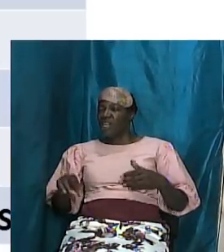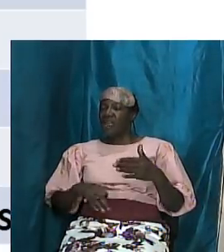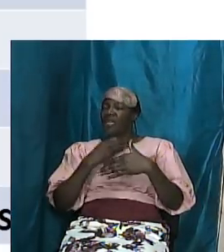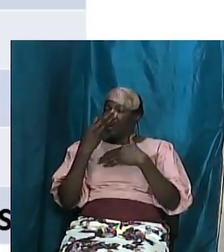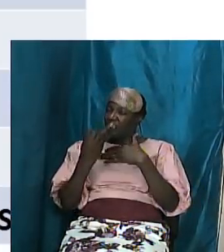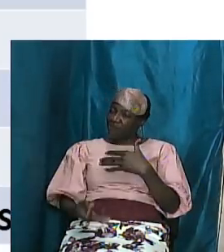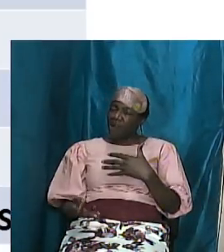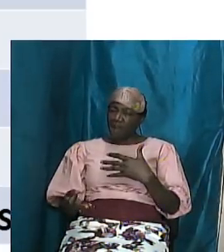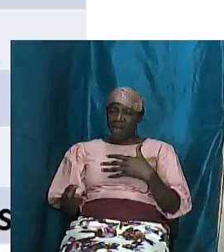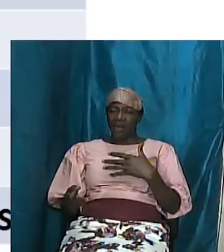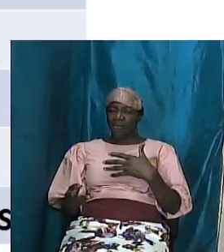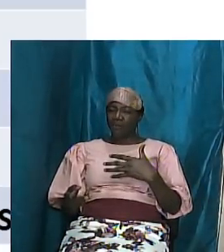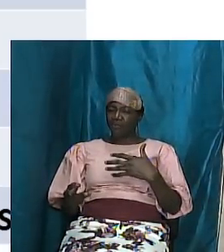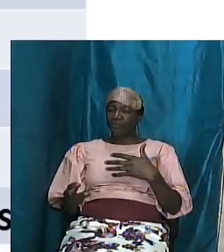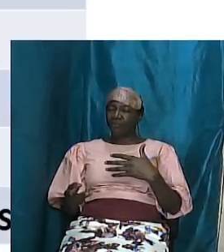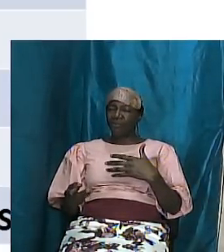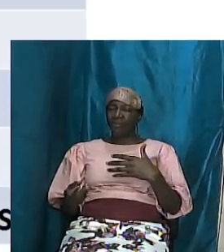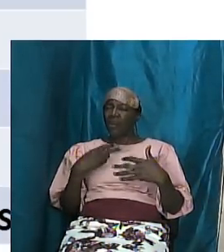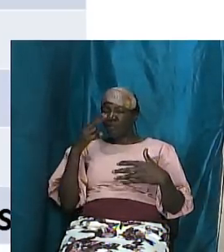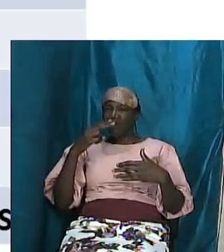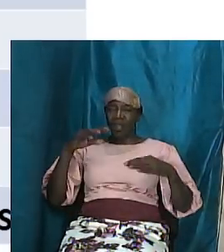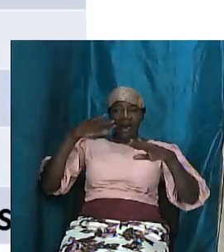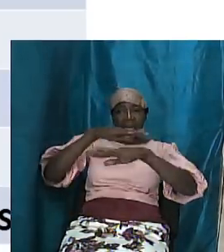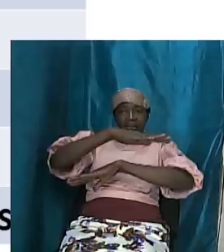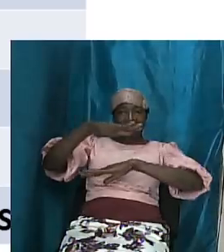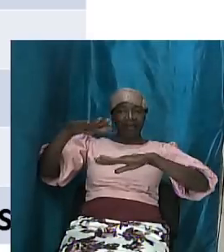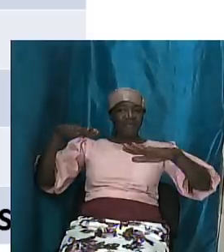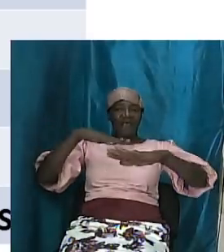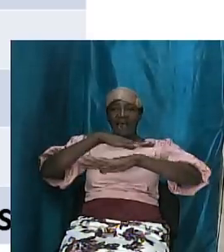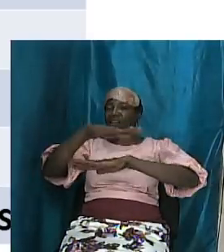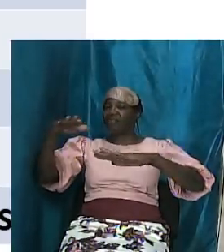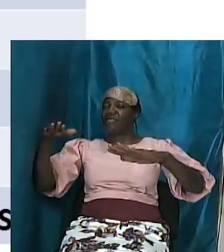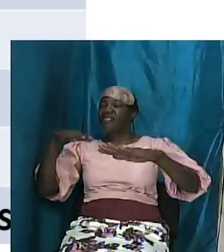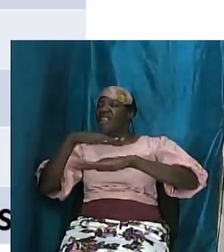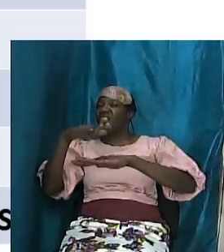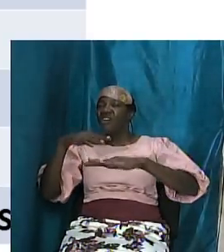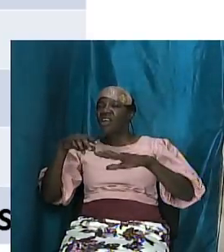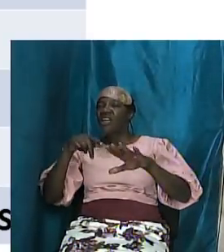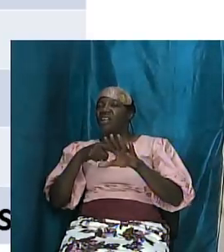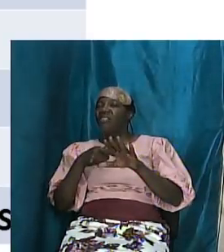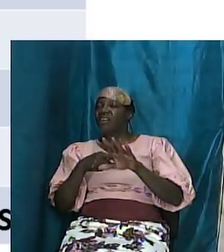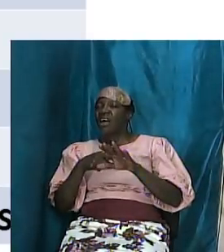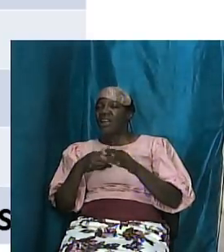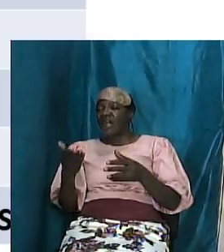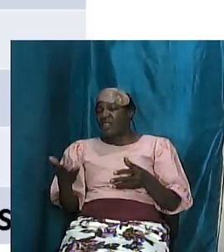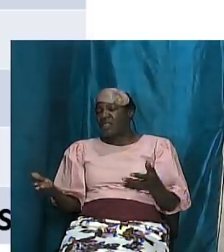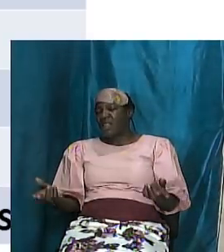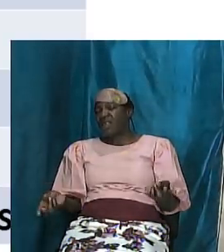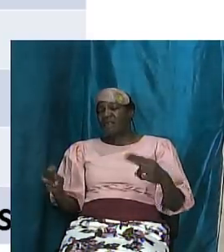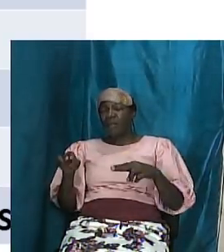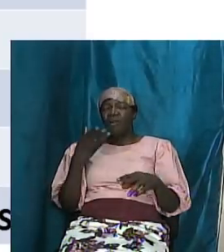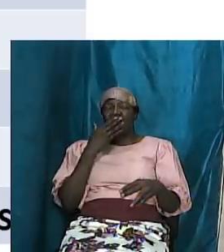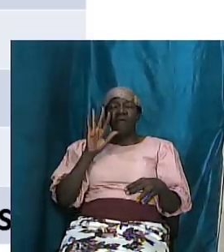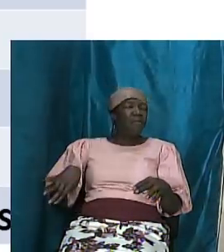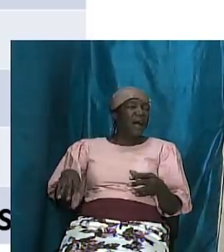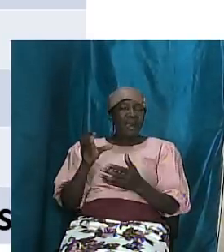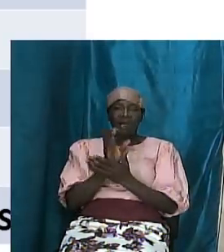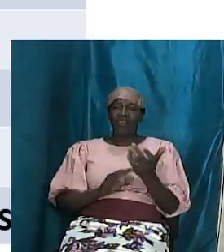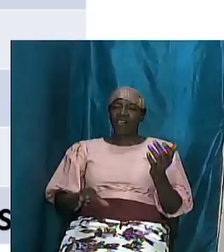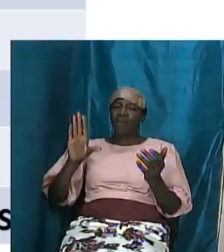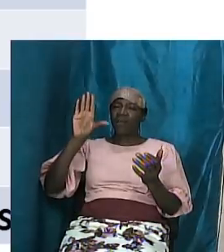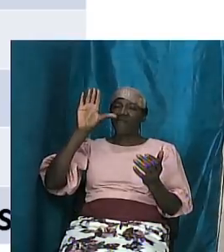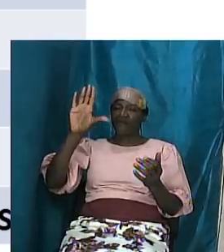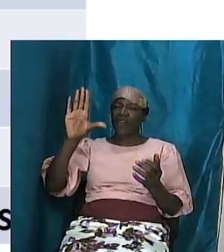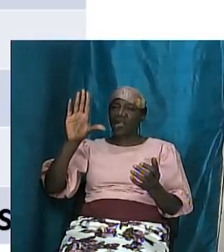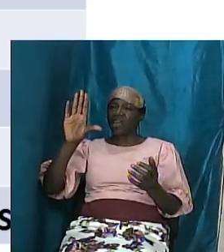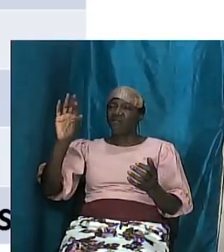to multiply, and then the civilizations, you know, it started to spread out. Things became so bad that by chapters 5 to 9,